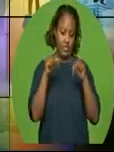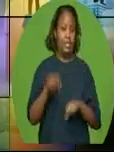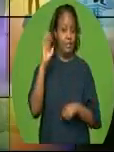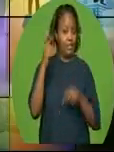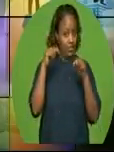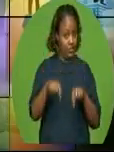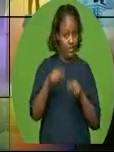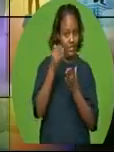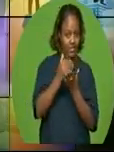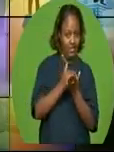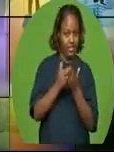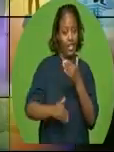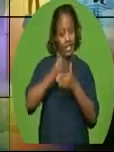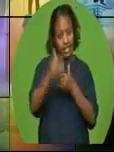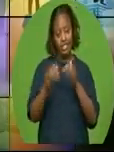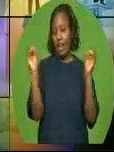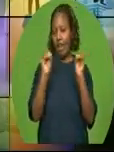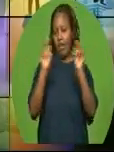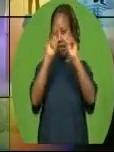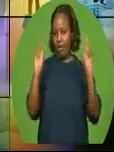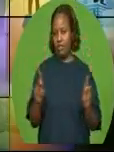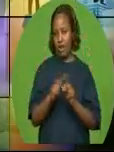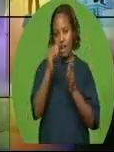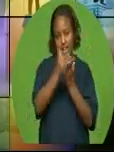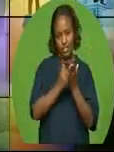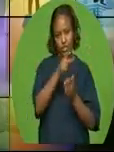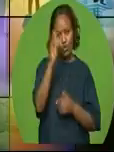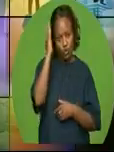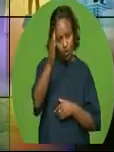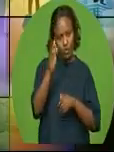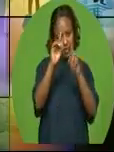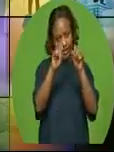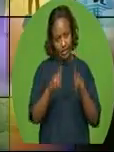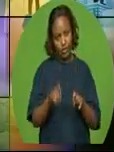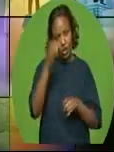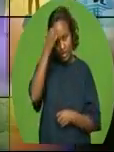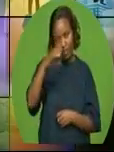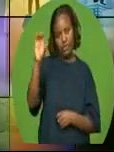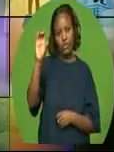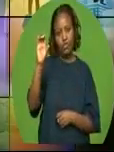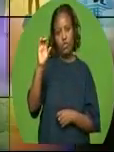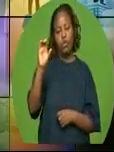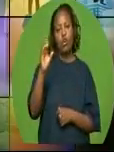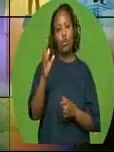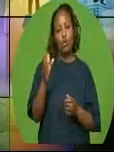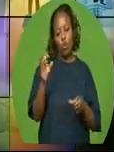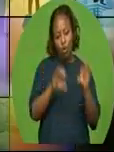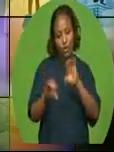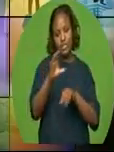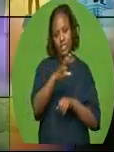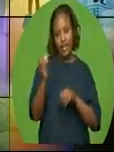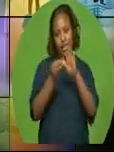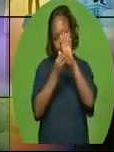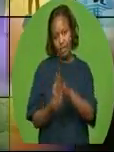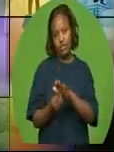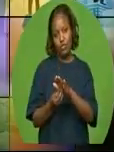Students, that's all we have time for. In the next non-plasma lesson, you will examine the concepts,